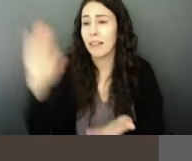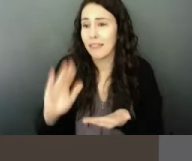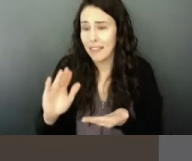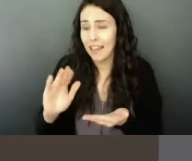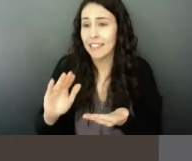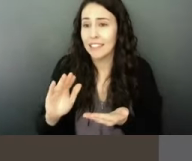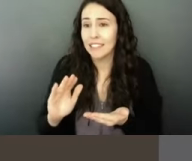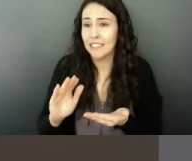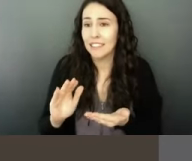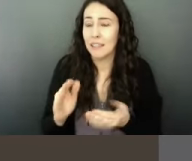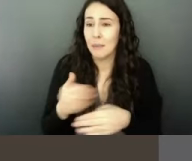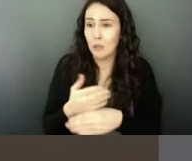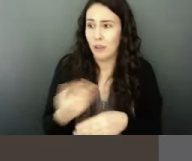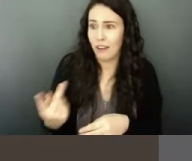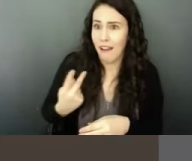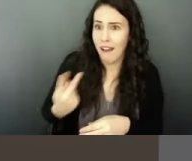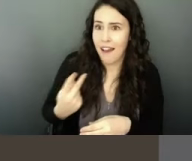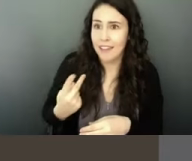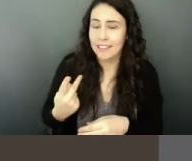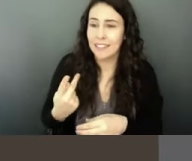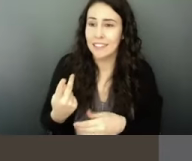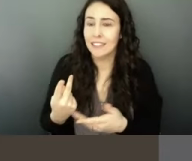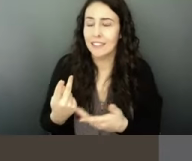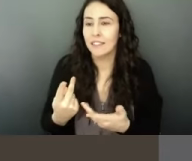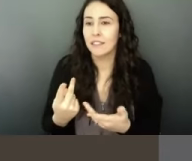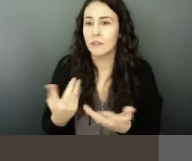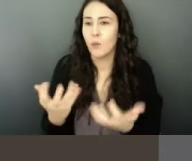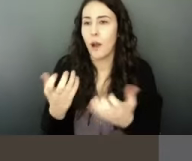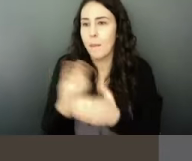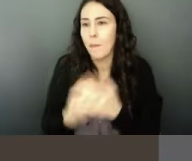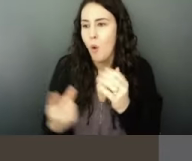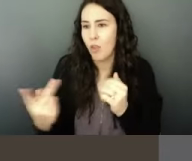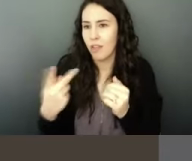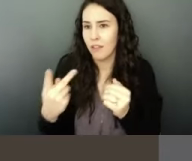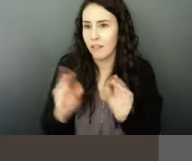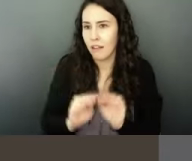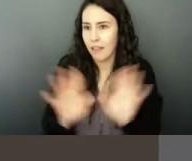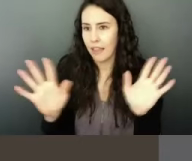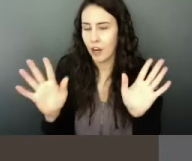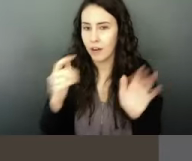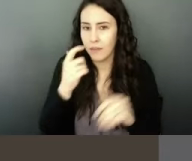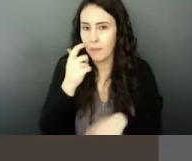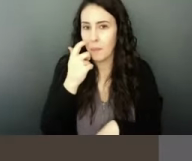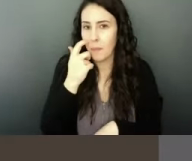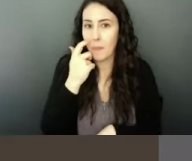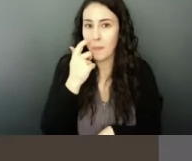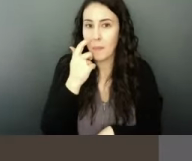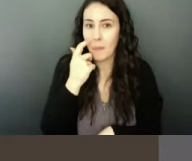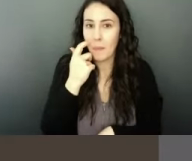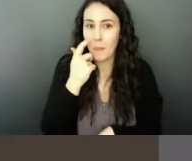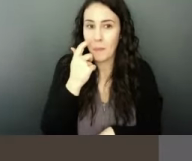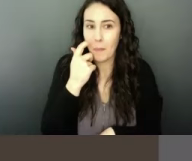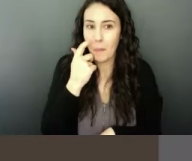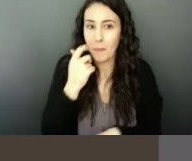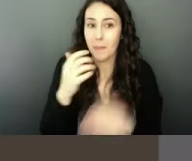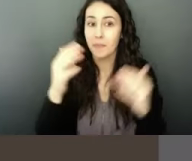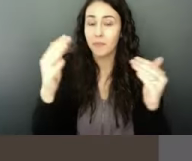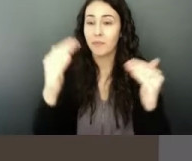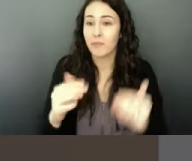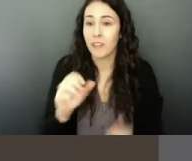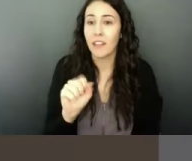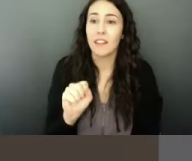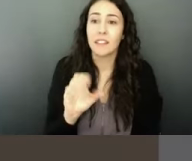right? That we're not having that clarity together. Scaffolding is building lower stake assignments right early on. Again, something